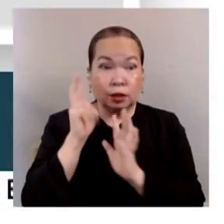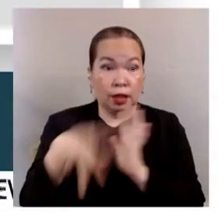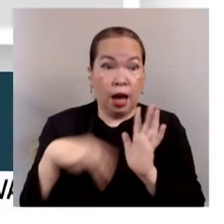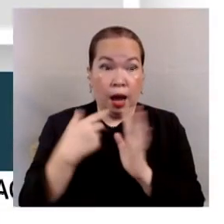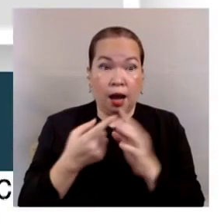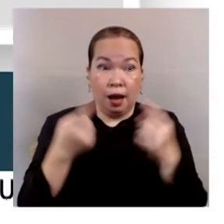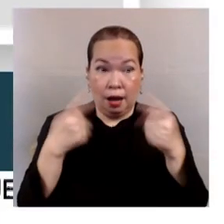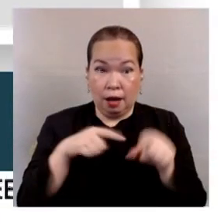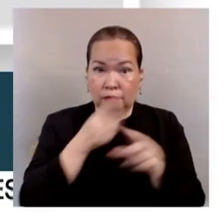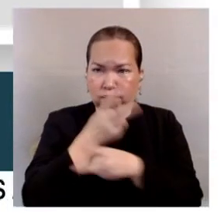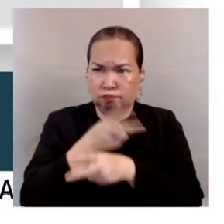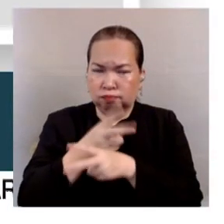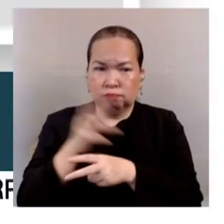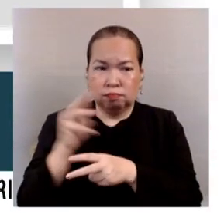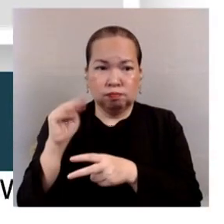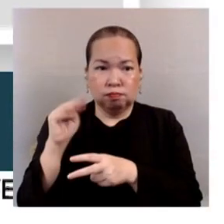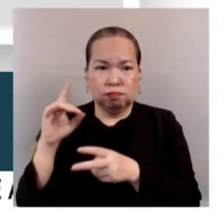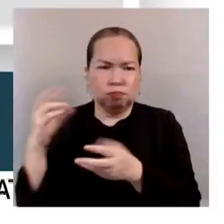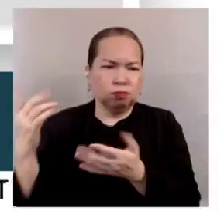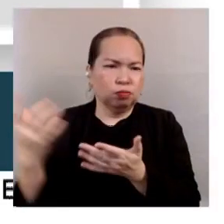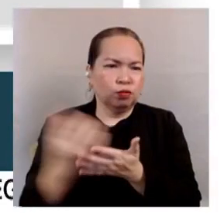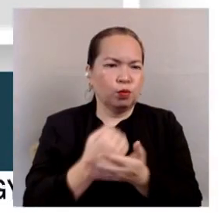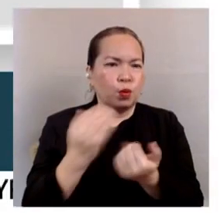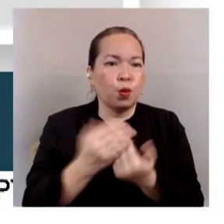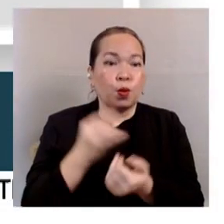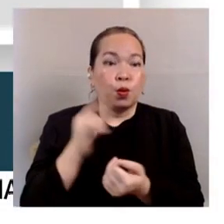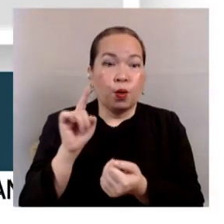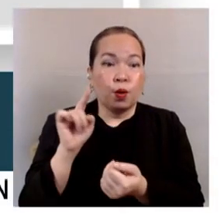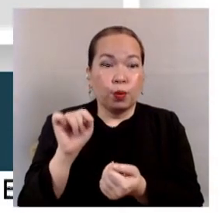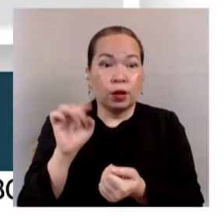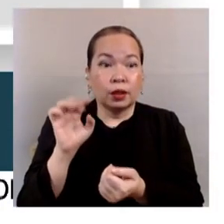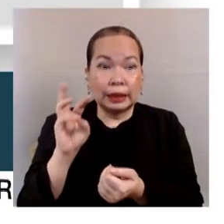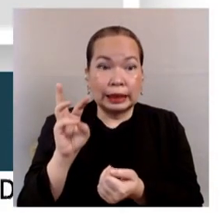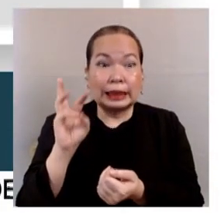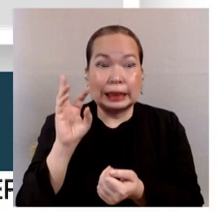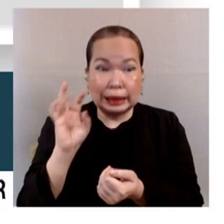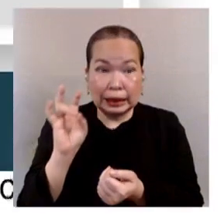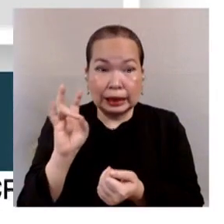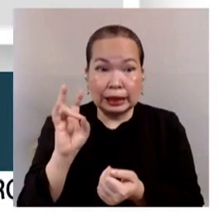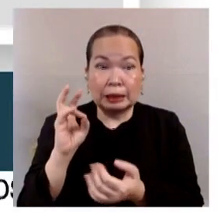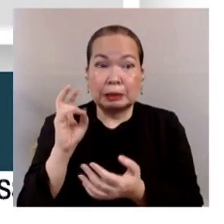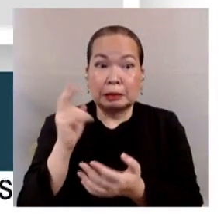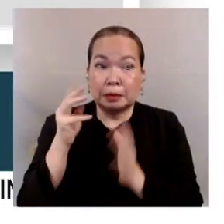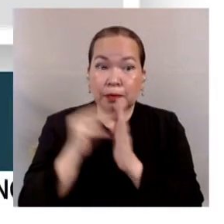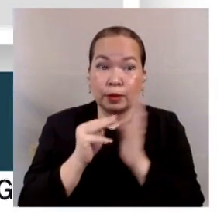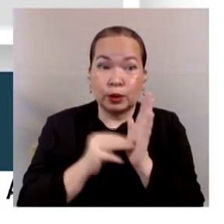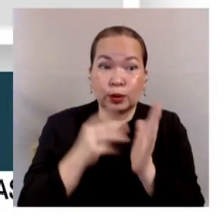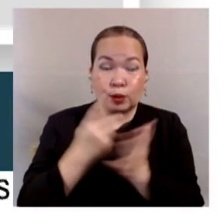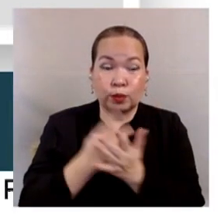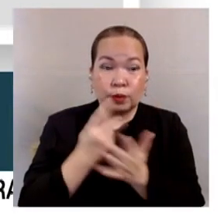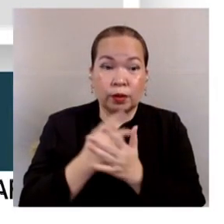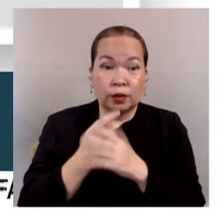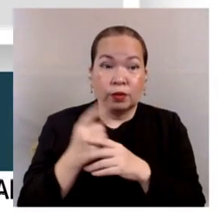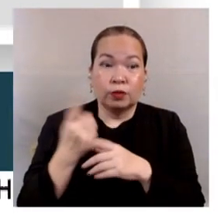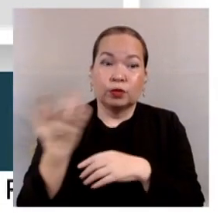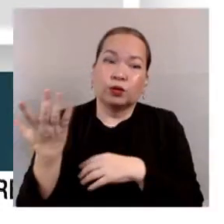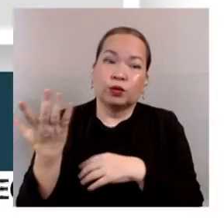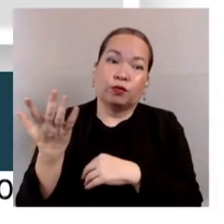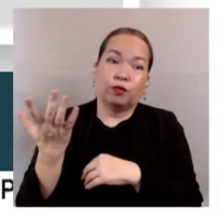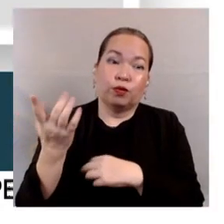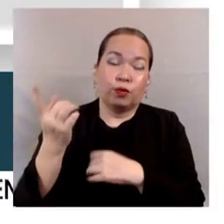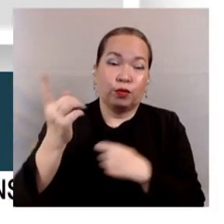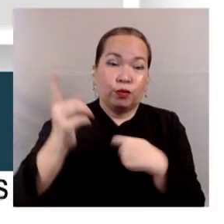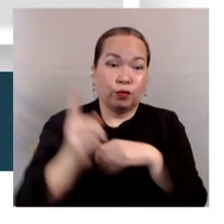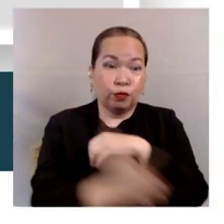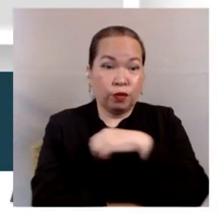be able to collect 1.67 million pesos in fines unless the driver or drivers can successfully